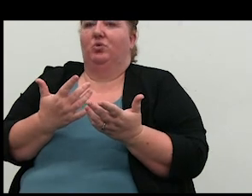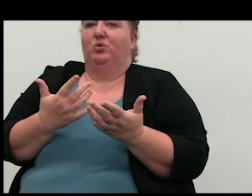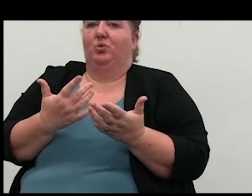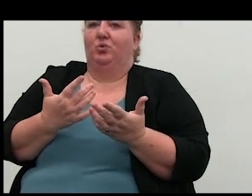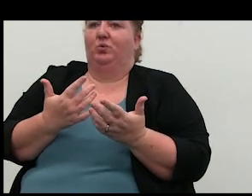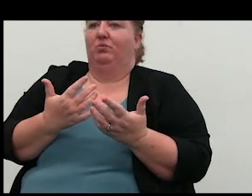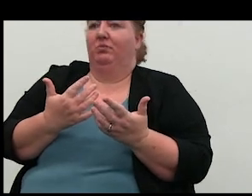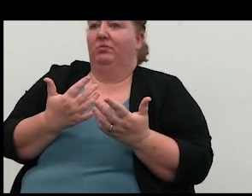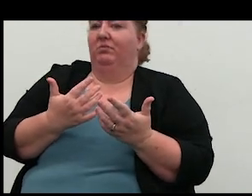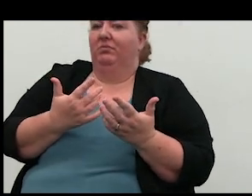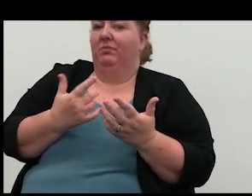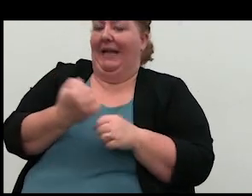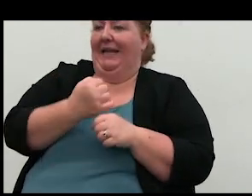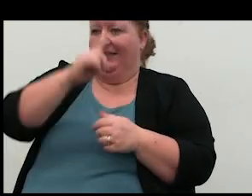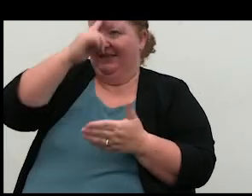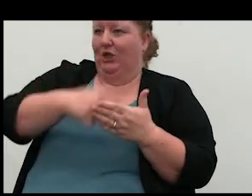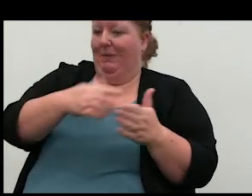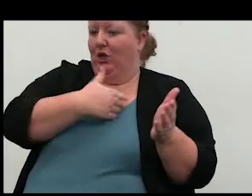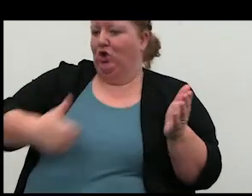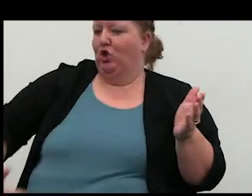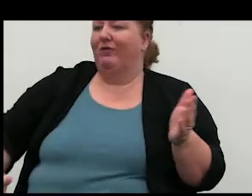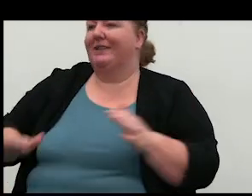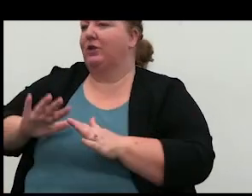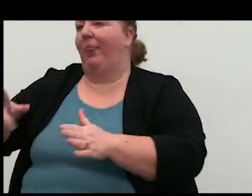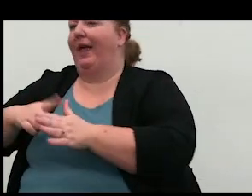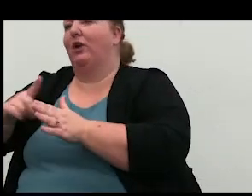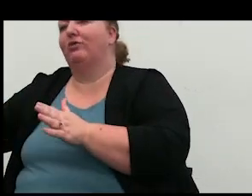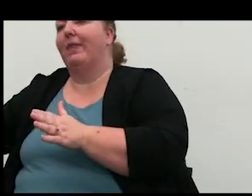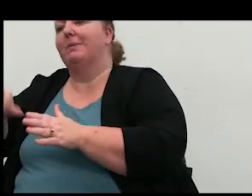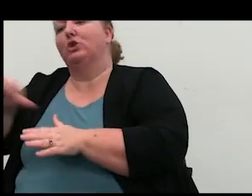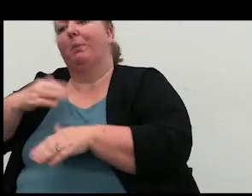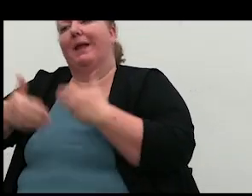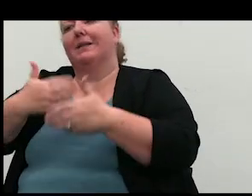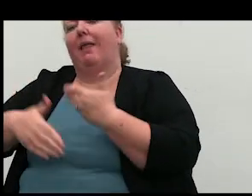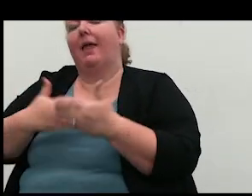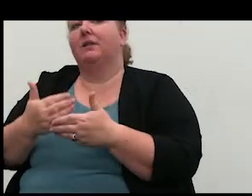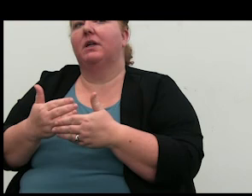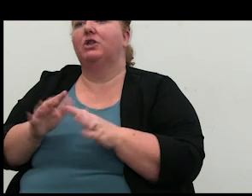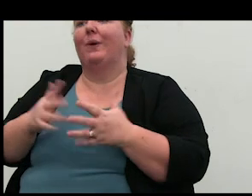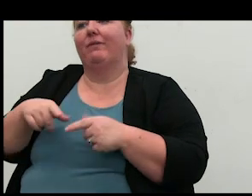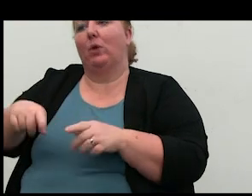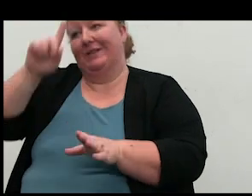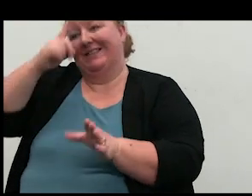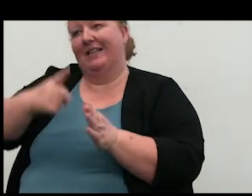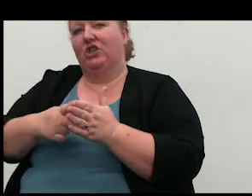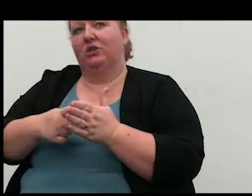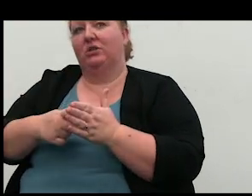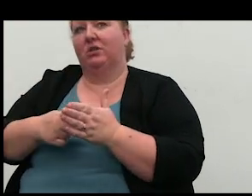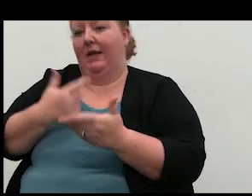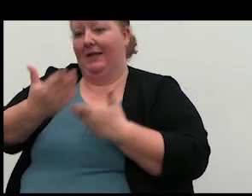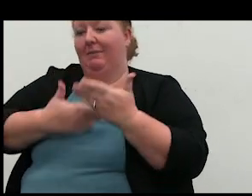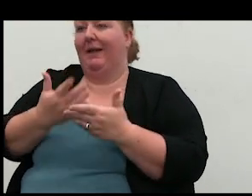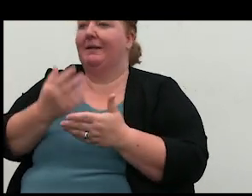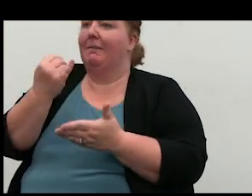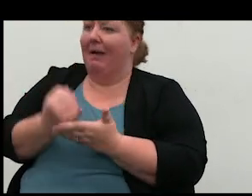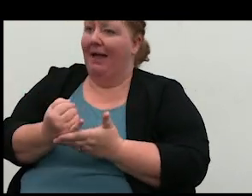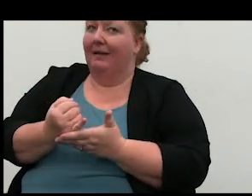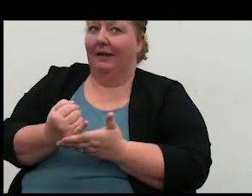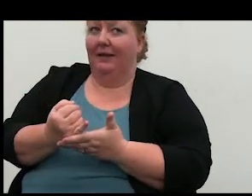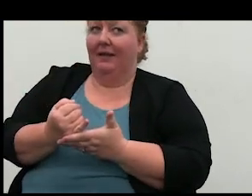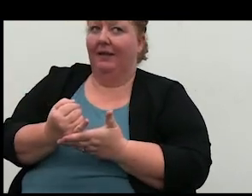rather than algorithms. You could say, why did you make that decision? And it should be explained. And if those decisions are explained badly, the legislation